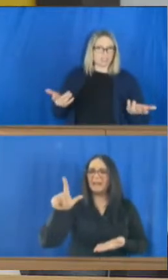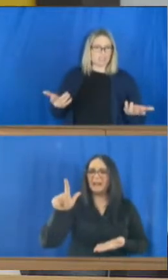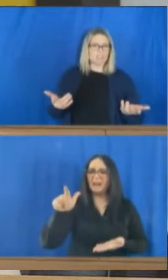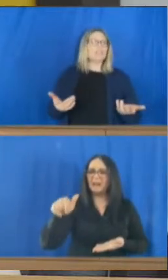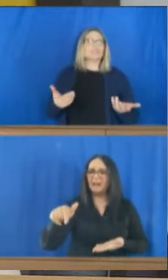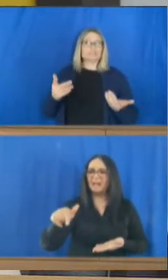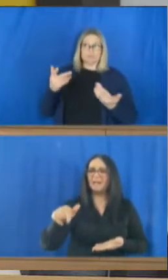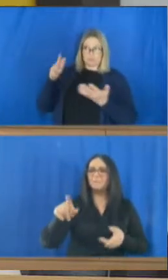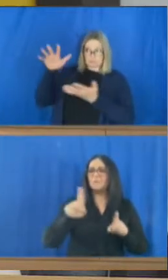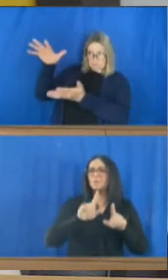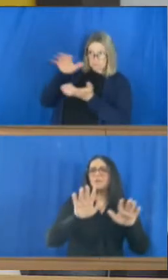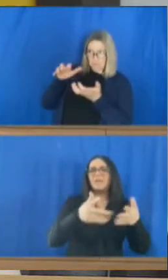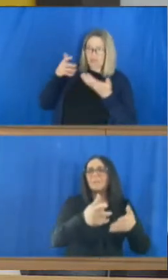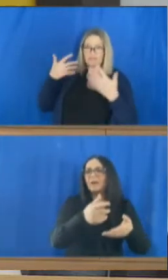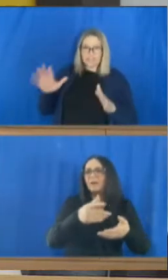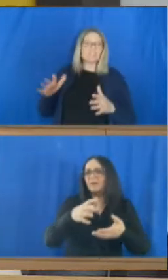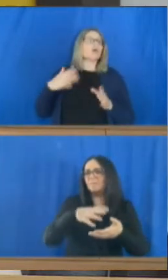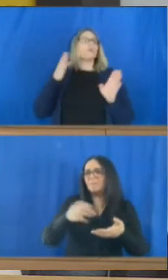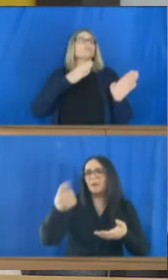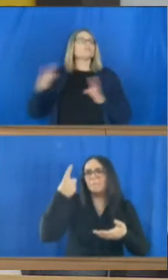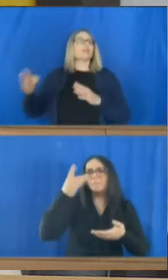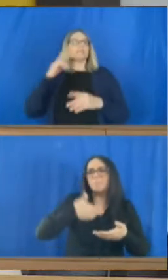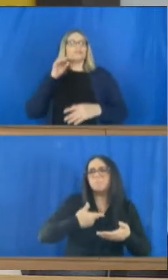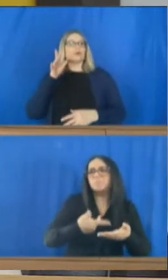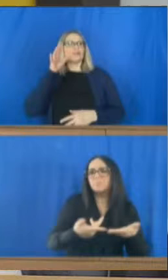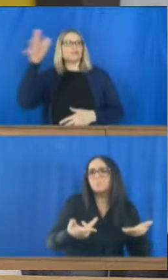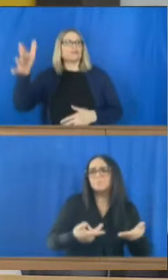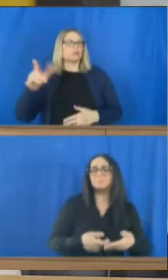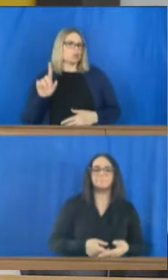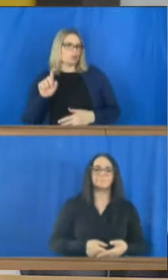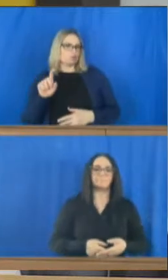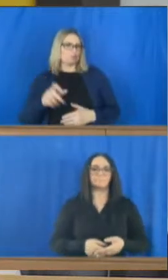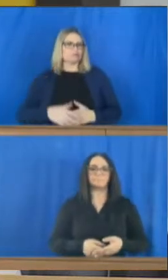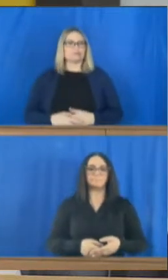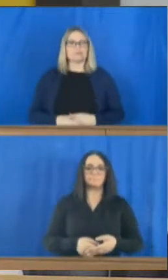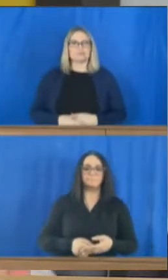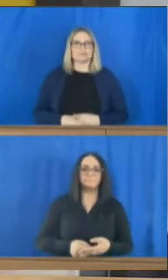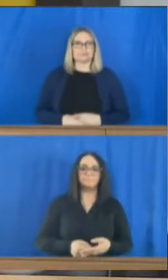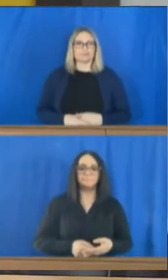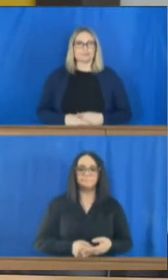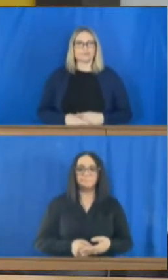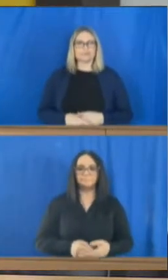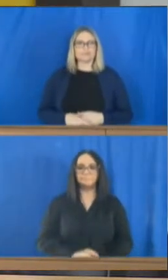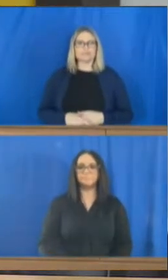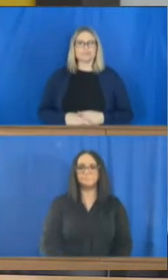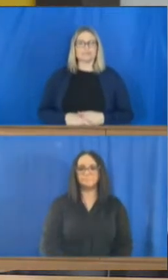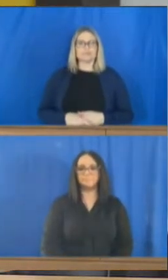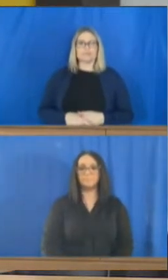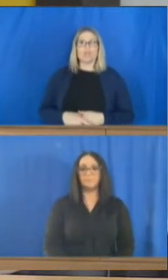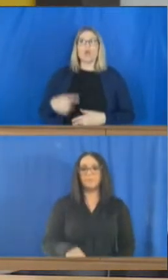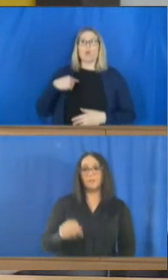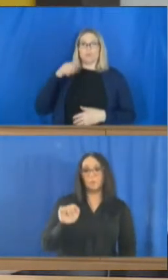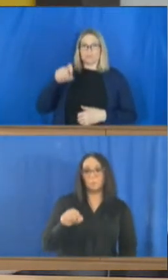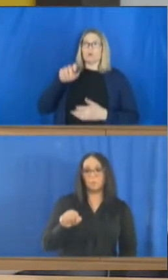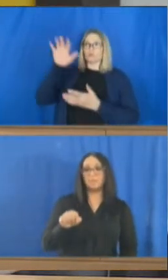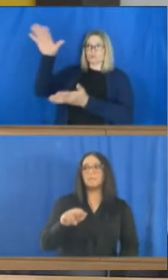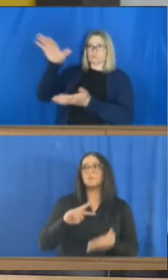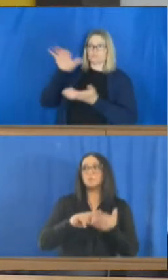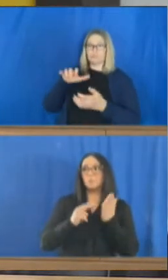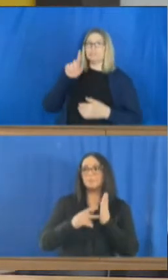be deployed with pharmacists' involvement and family physicians and specialists. And the